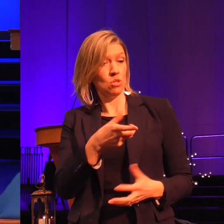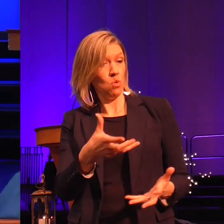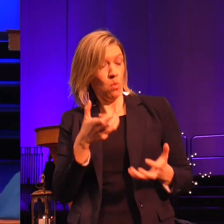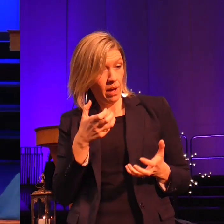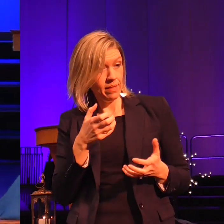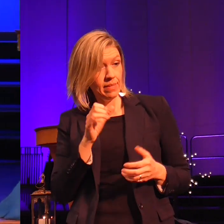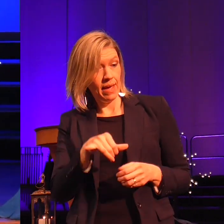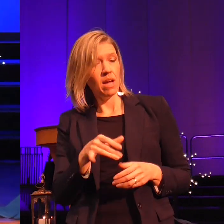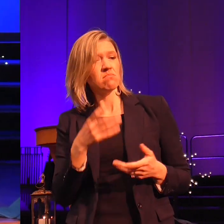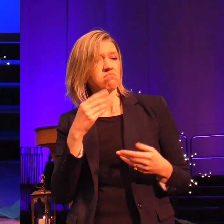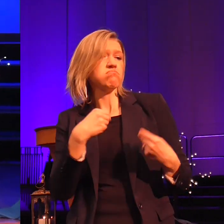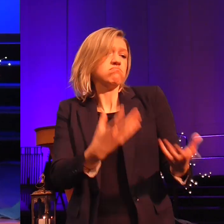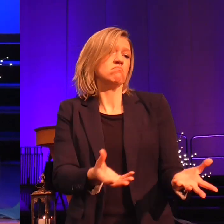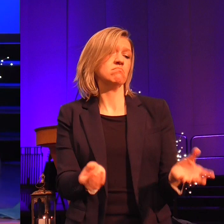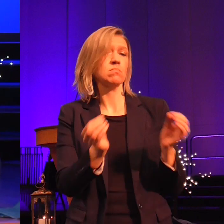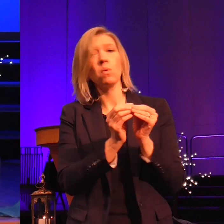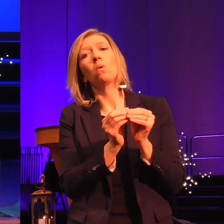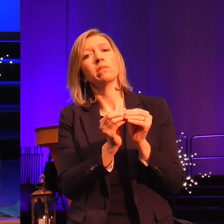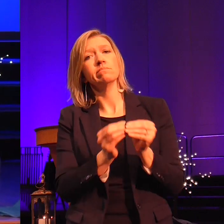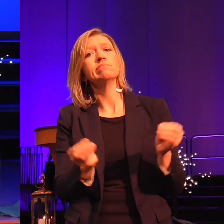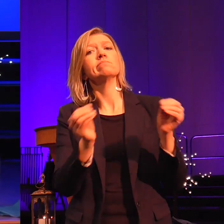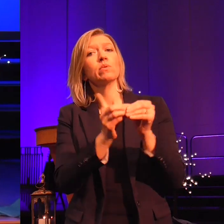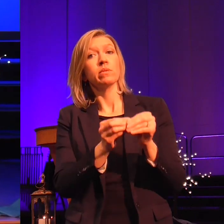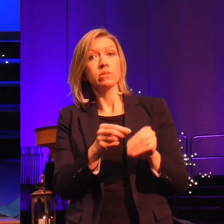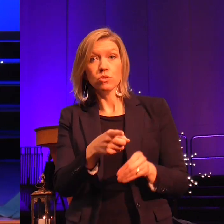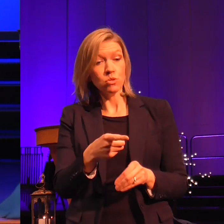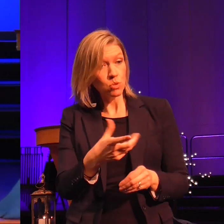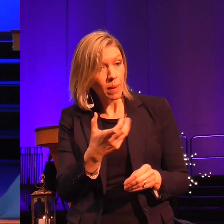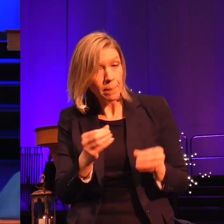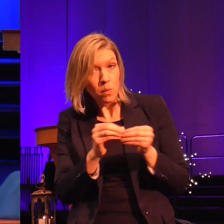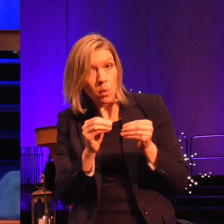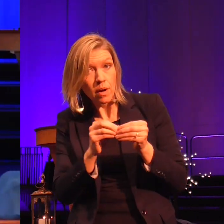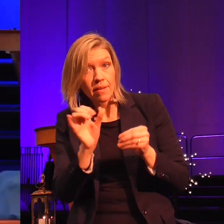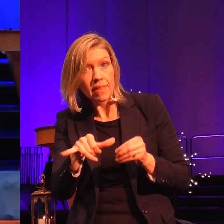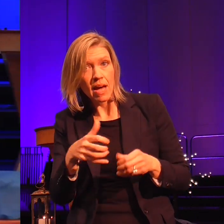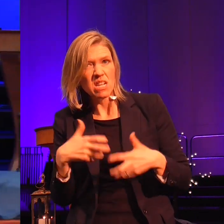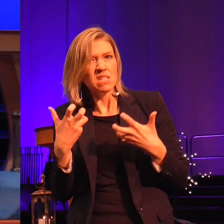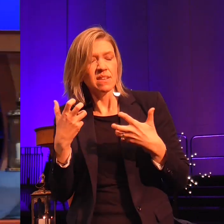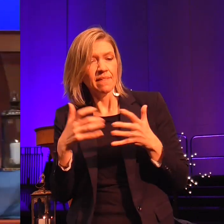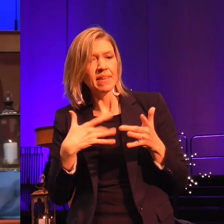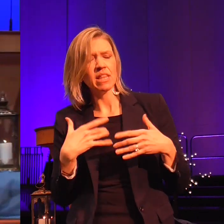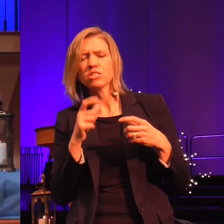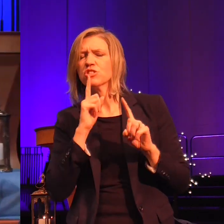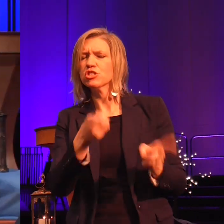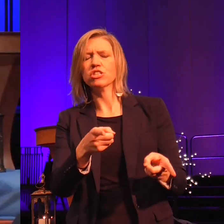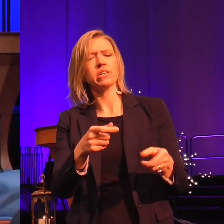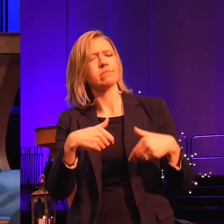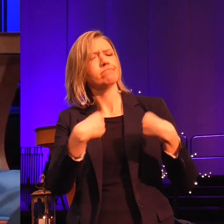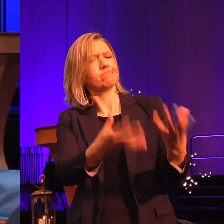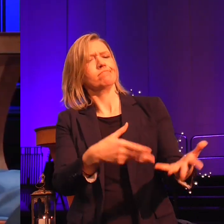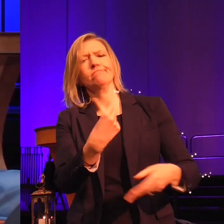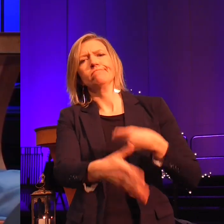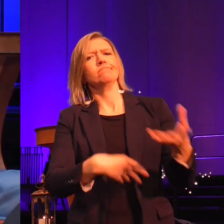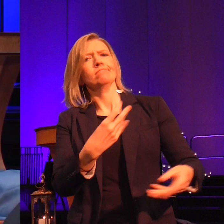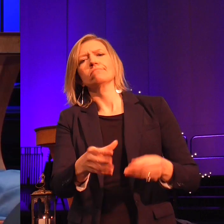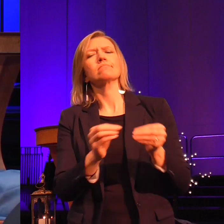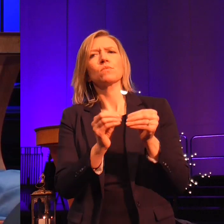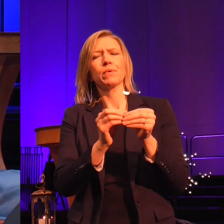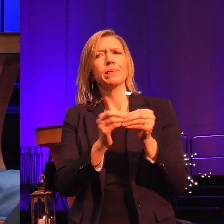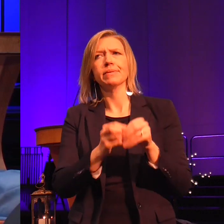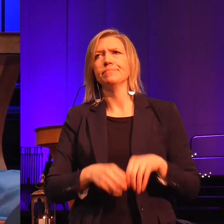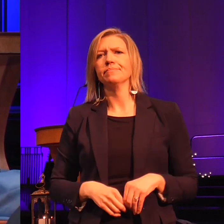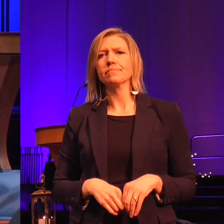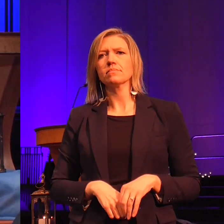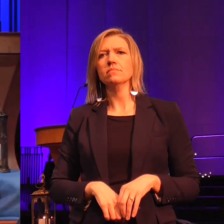more. More. Would you like more? You want more of that? Sure. You can have more of that. Yes.